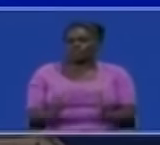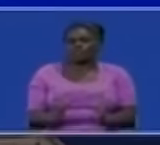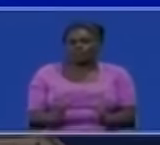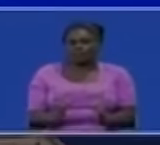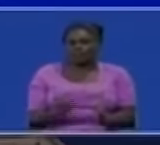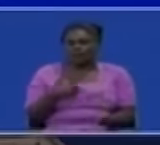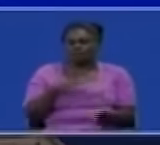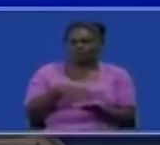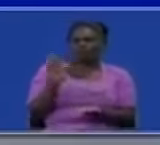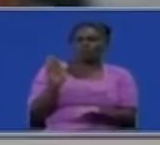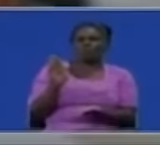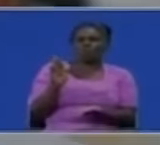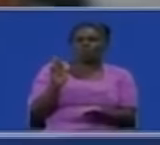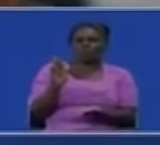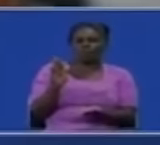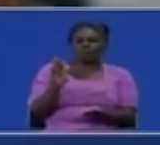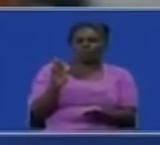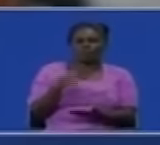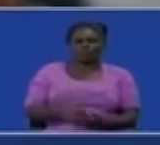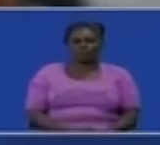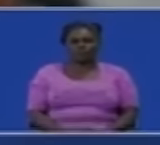Ontomwa has more.